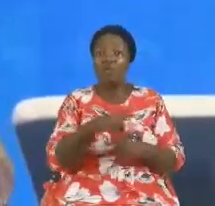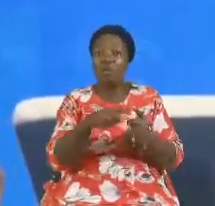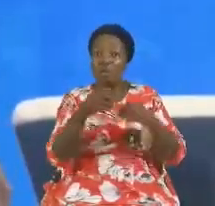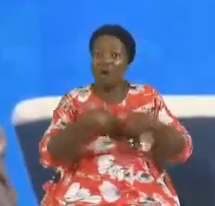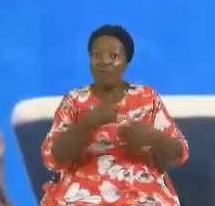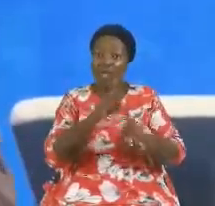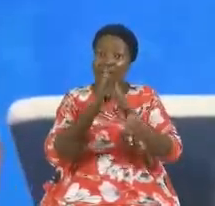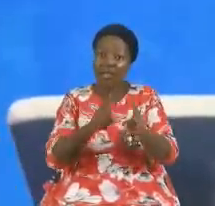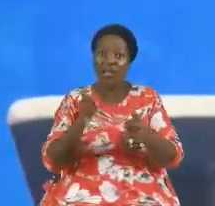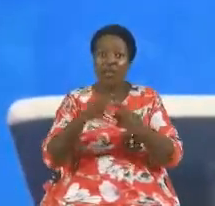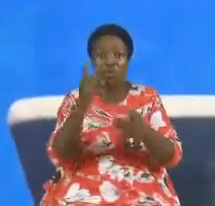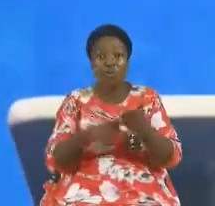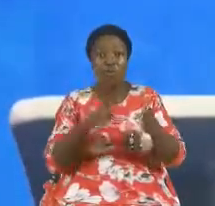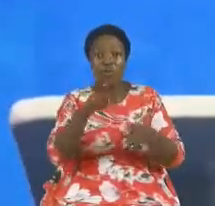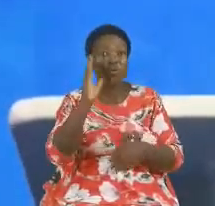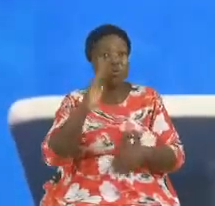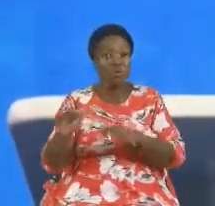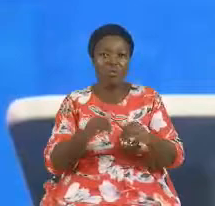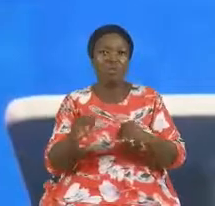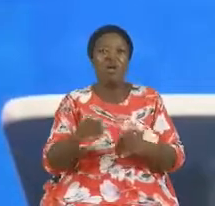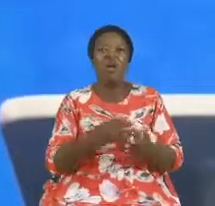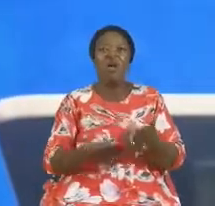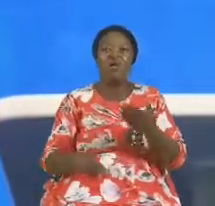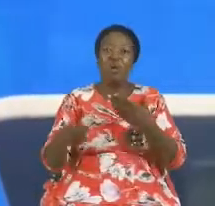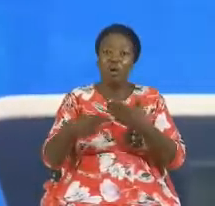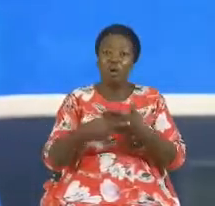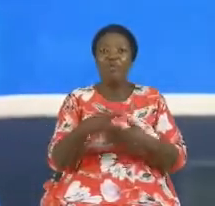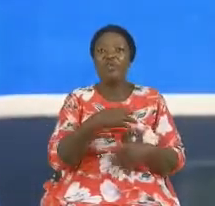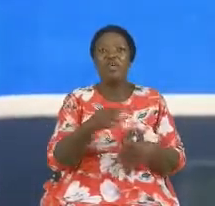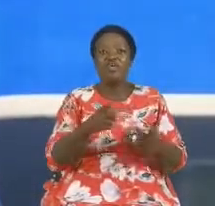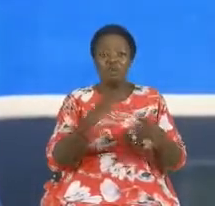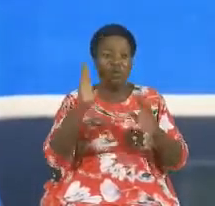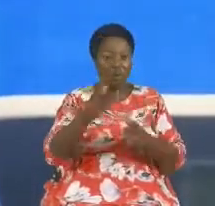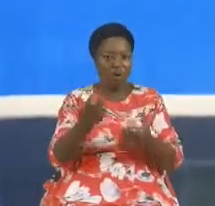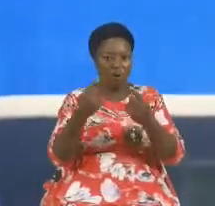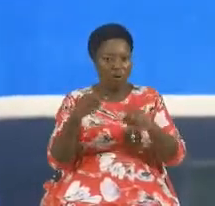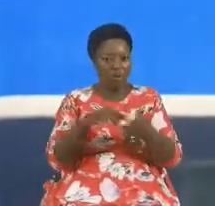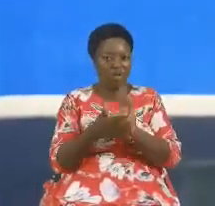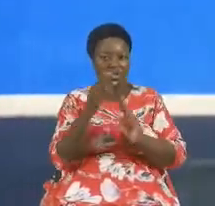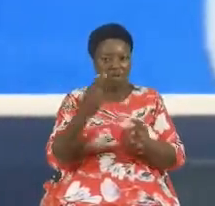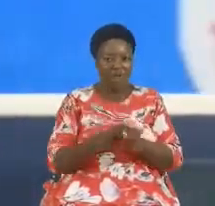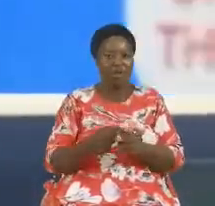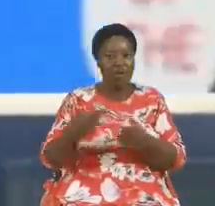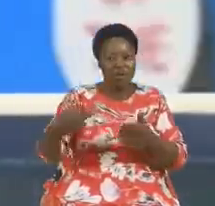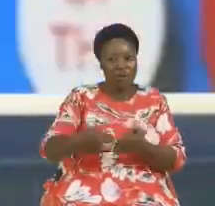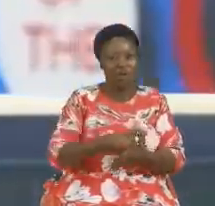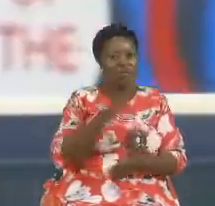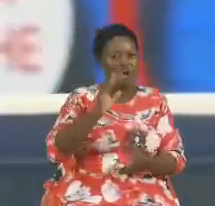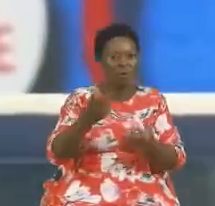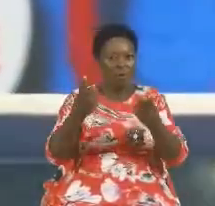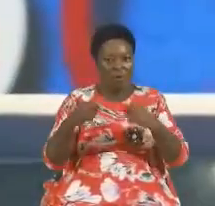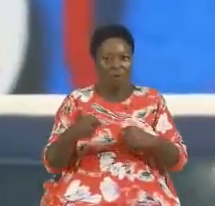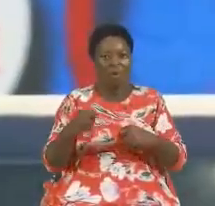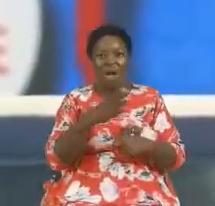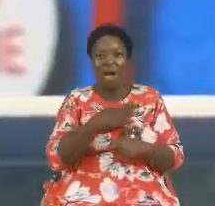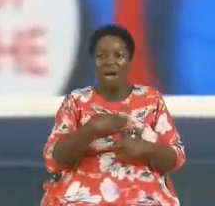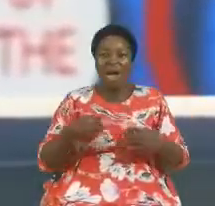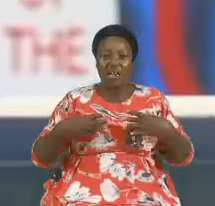shall we do? And then when you have the answers to what you will do, recovery will